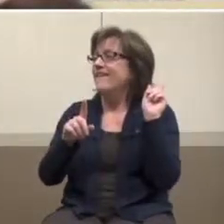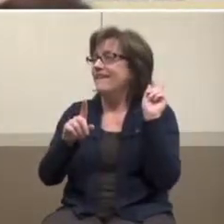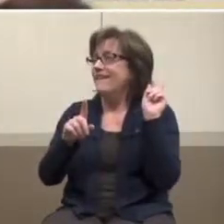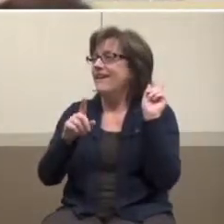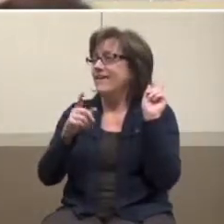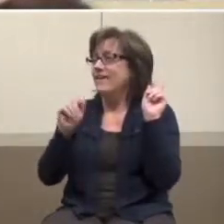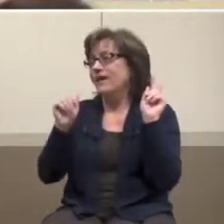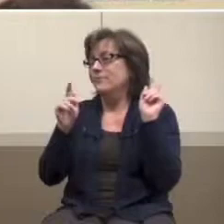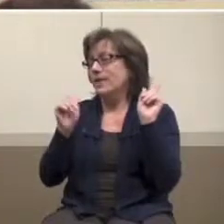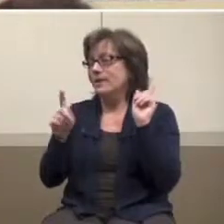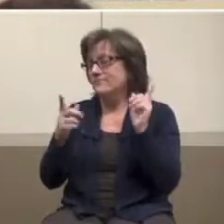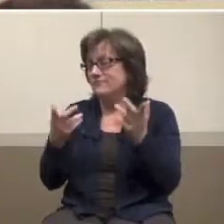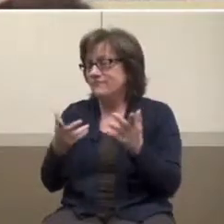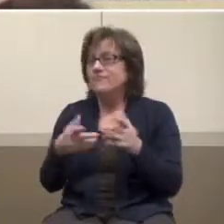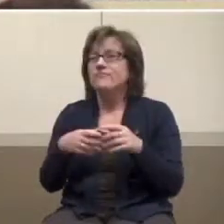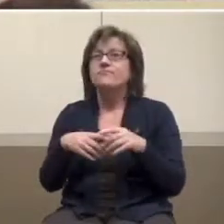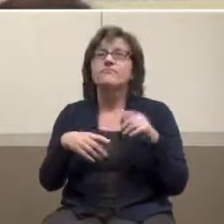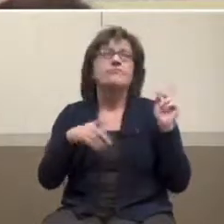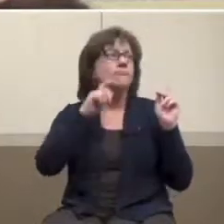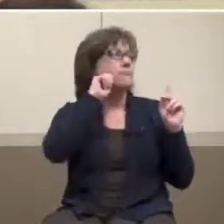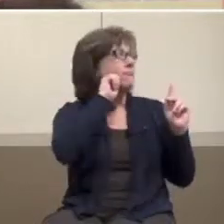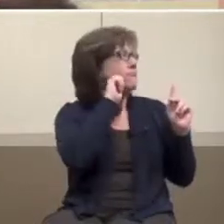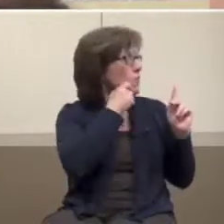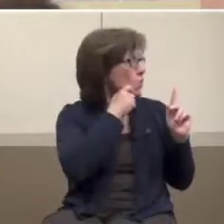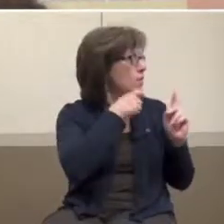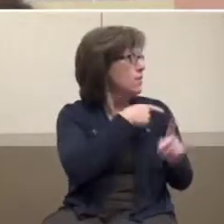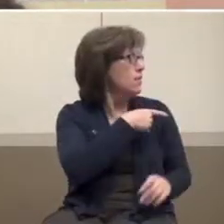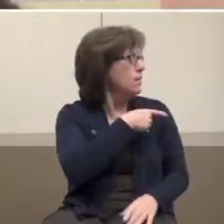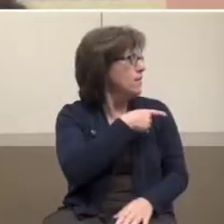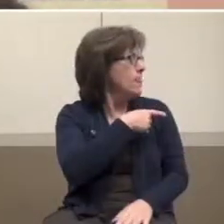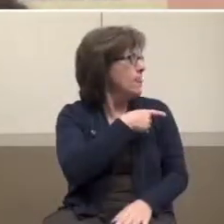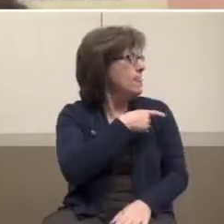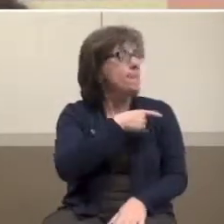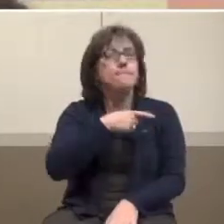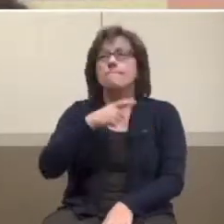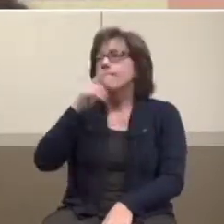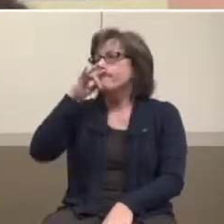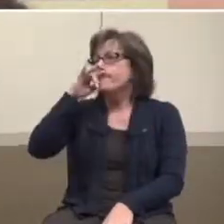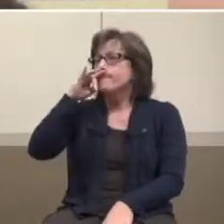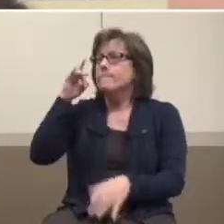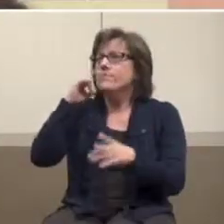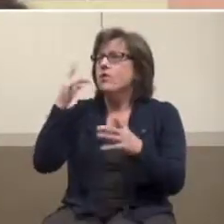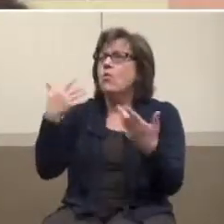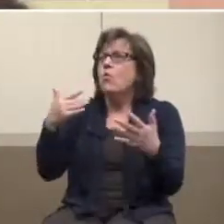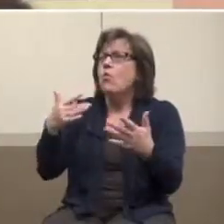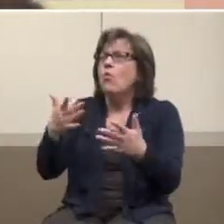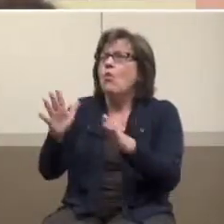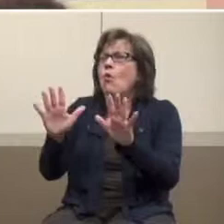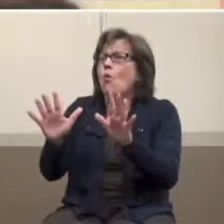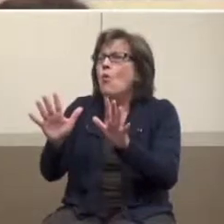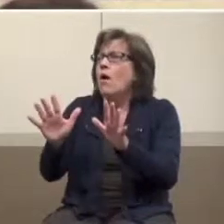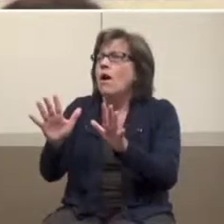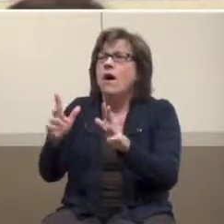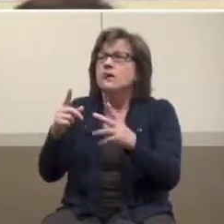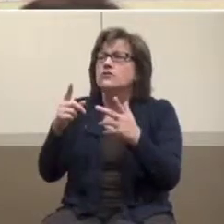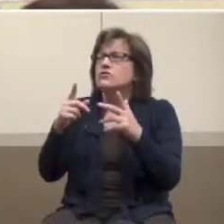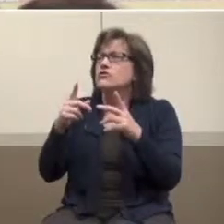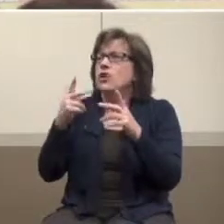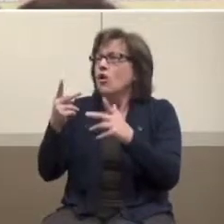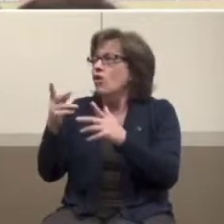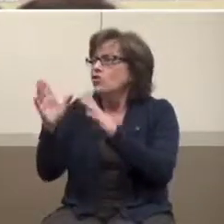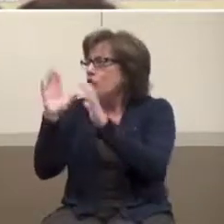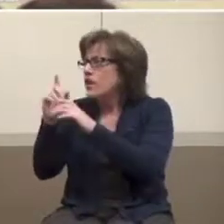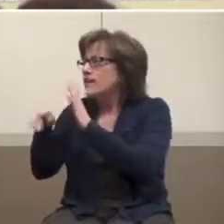get that one to work. But this is really cool. All the kids thought this was like the greatest thing. Like, were you just looking and then you found it? And I had to be